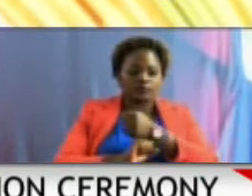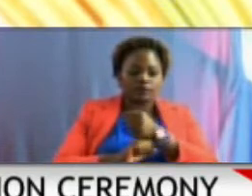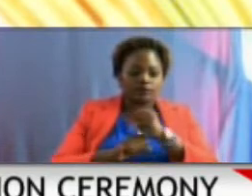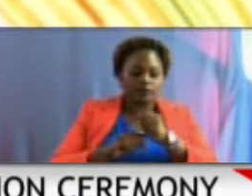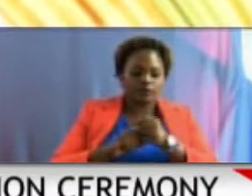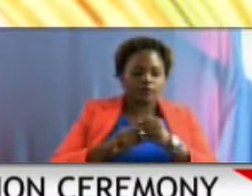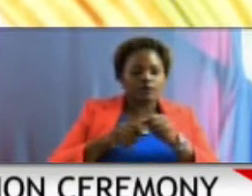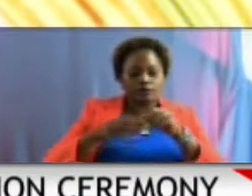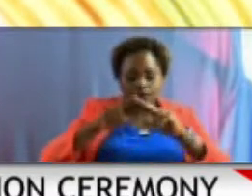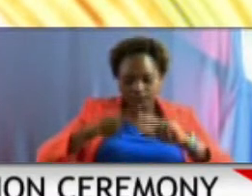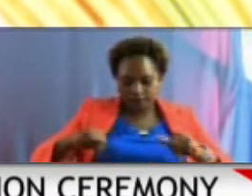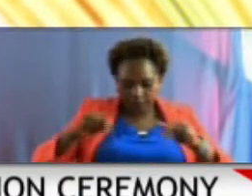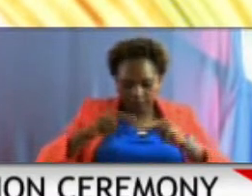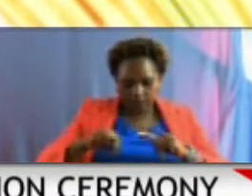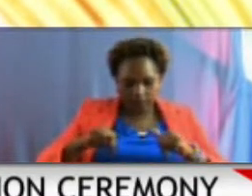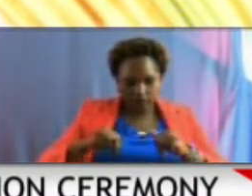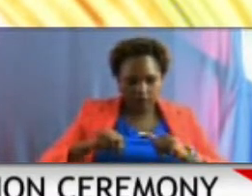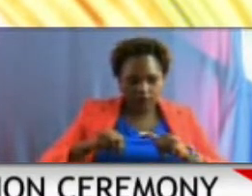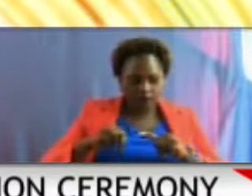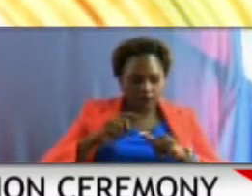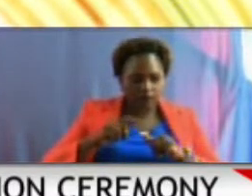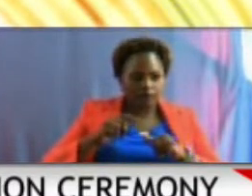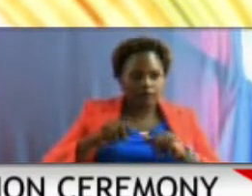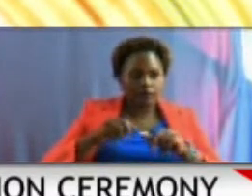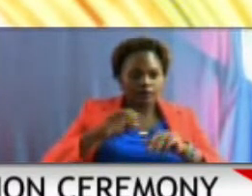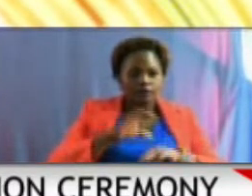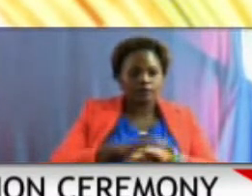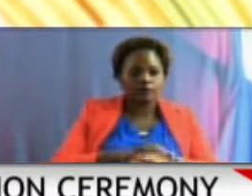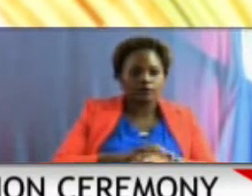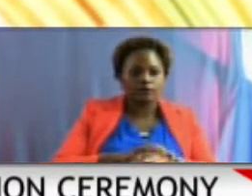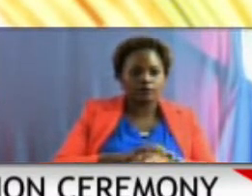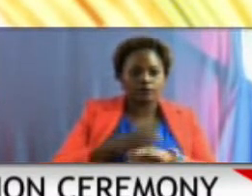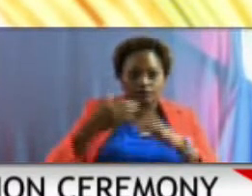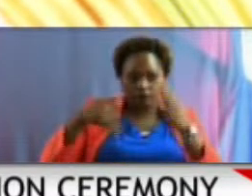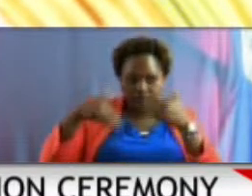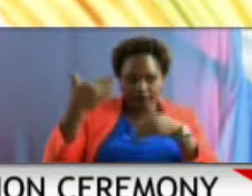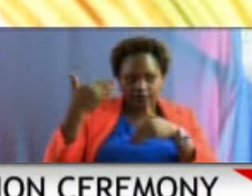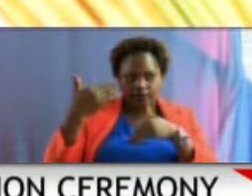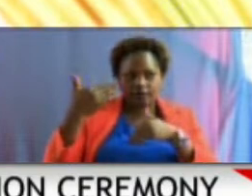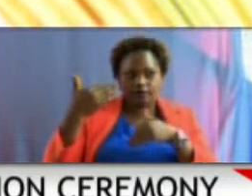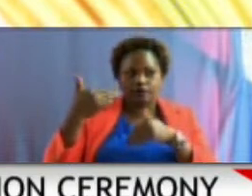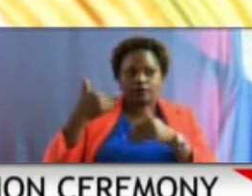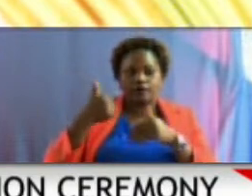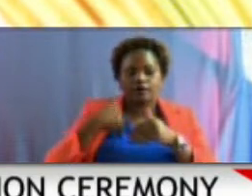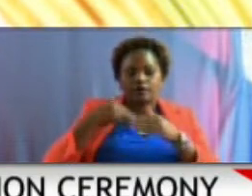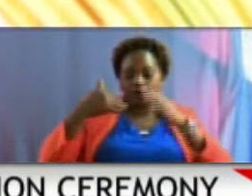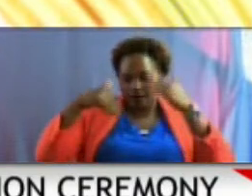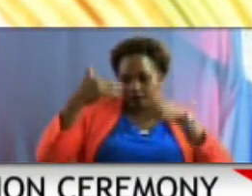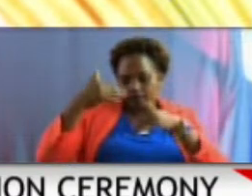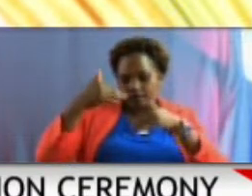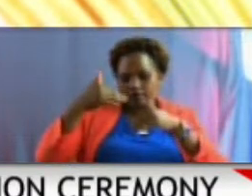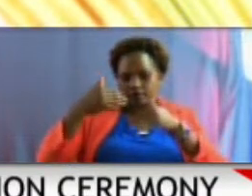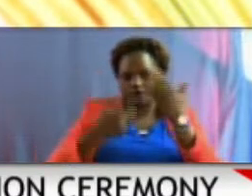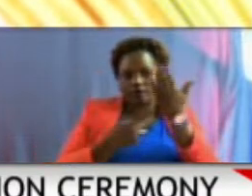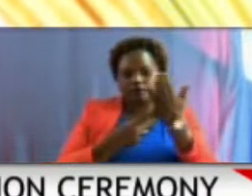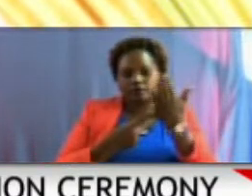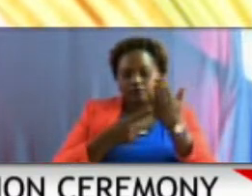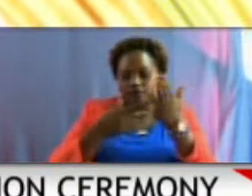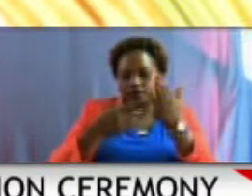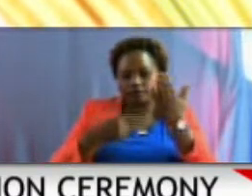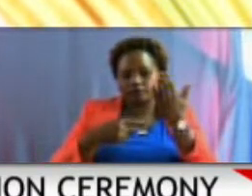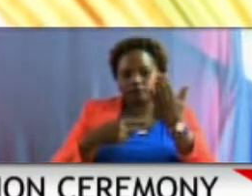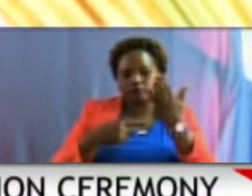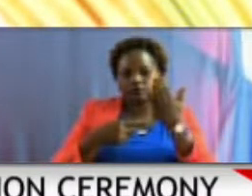of research and dissemination of research findings, the university held her International Conference on Technology and